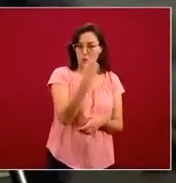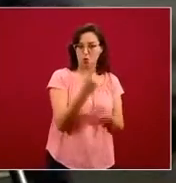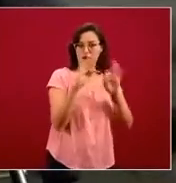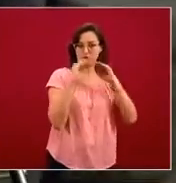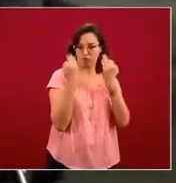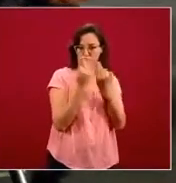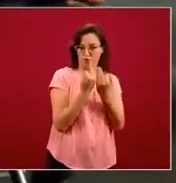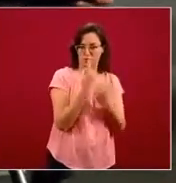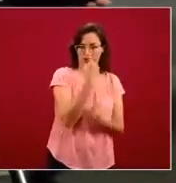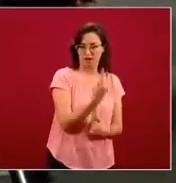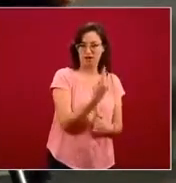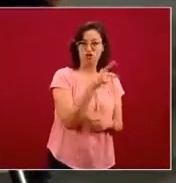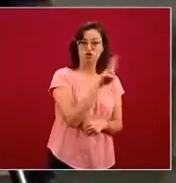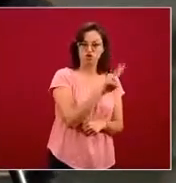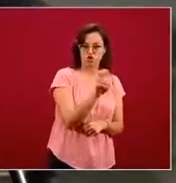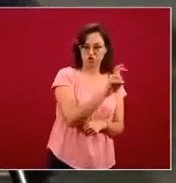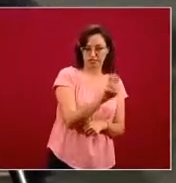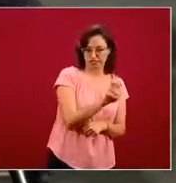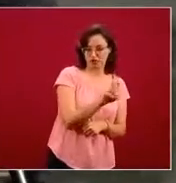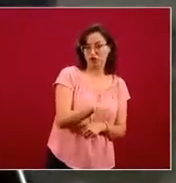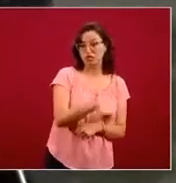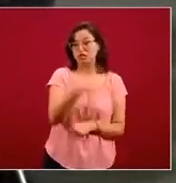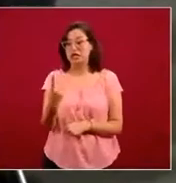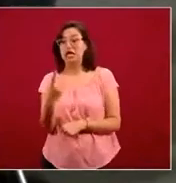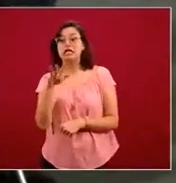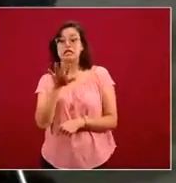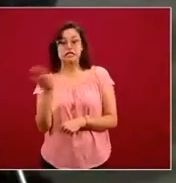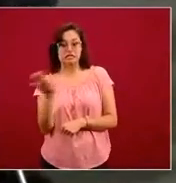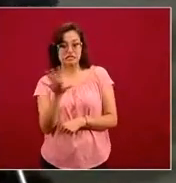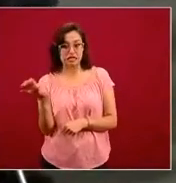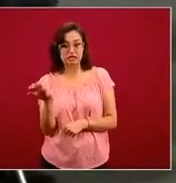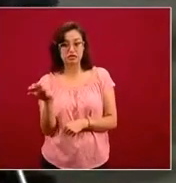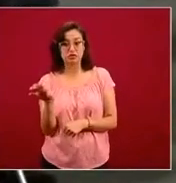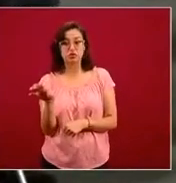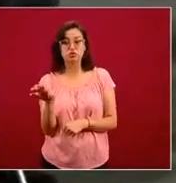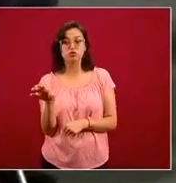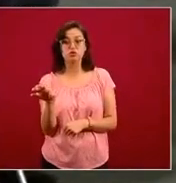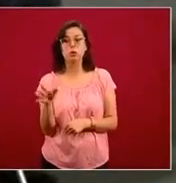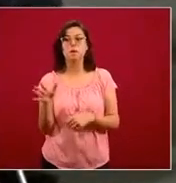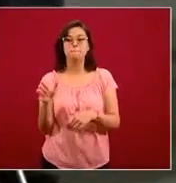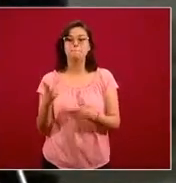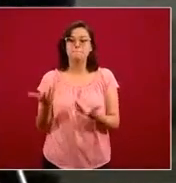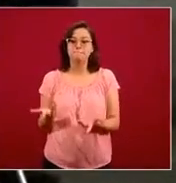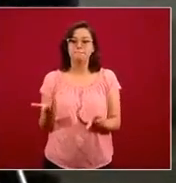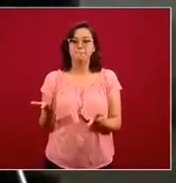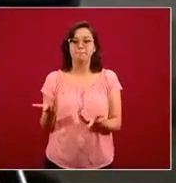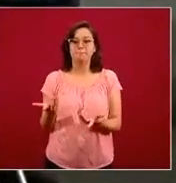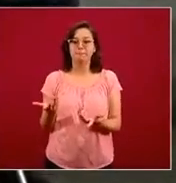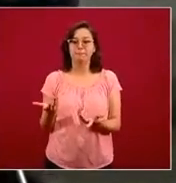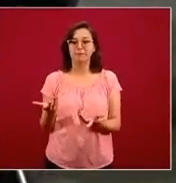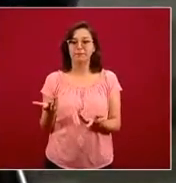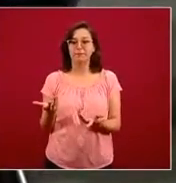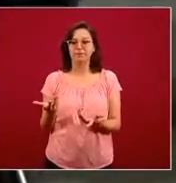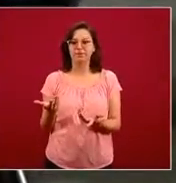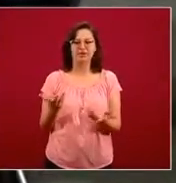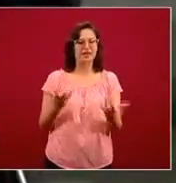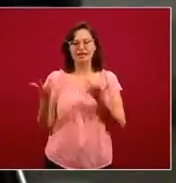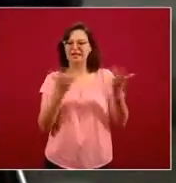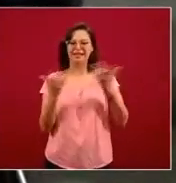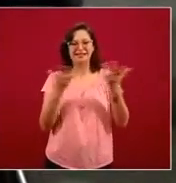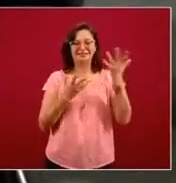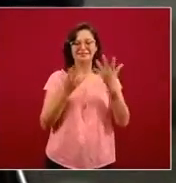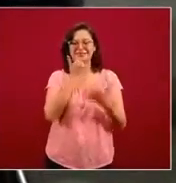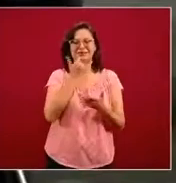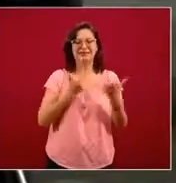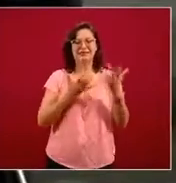private companies and one that has been with public health institution? Is it 700 and 500, or is there,